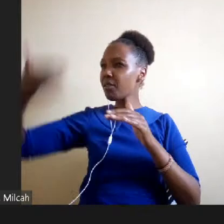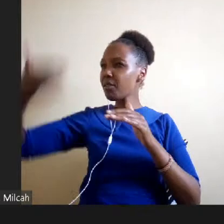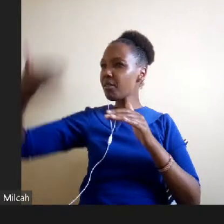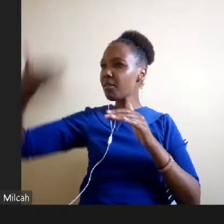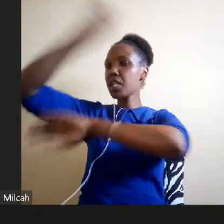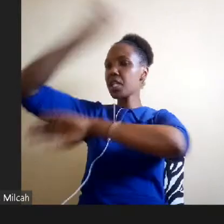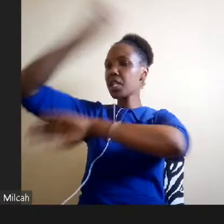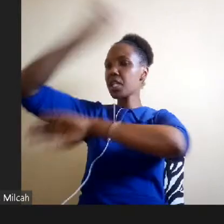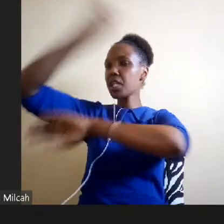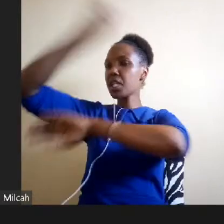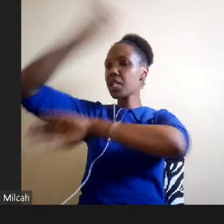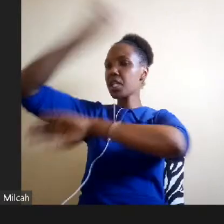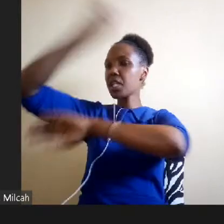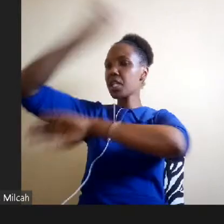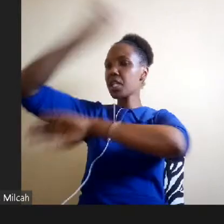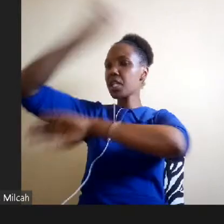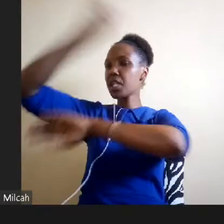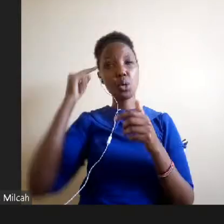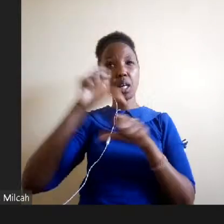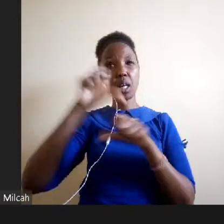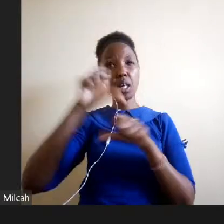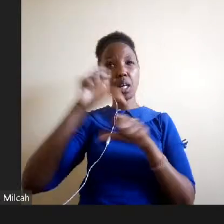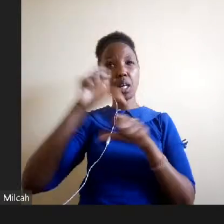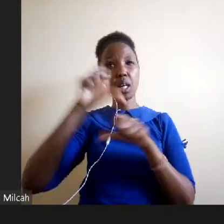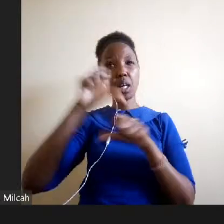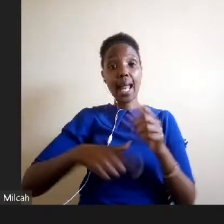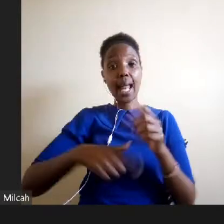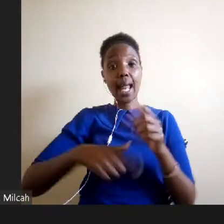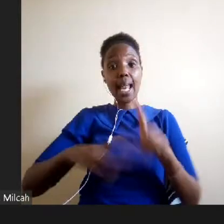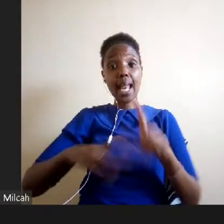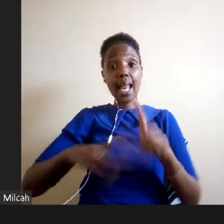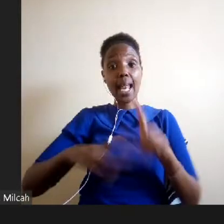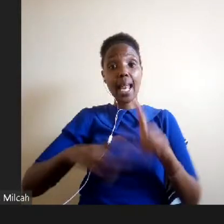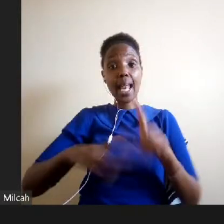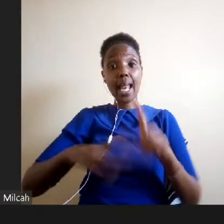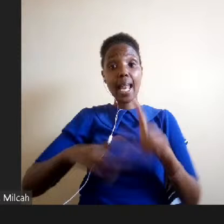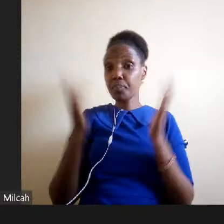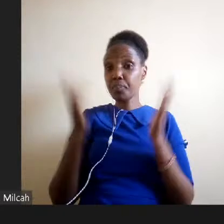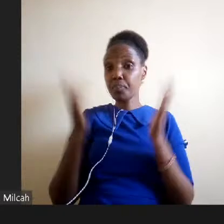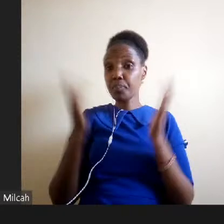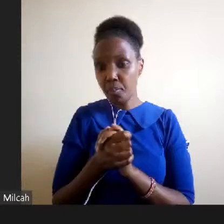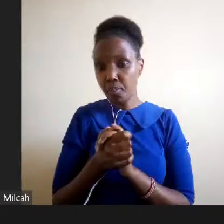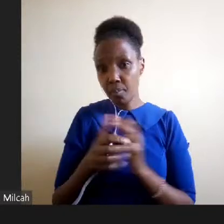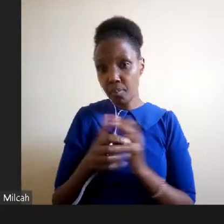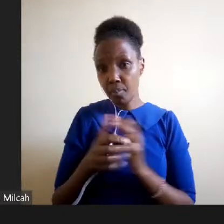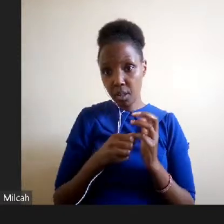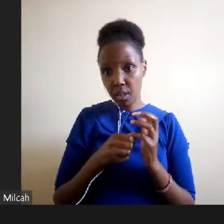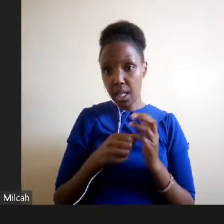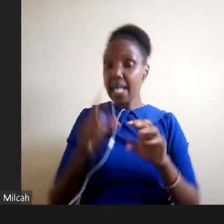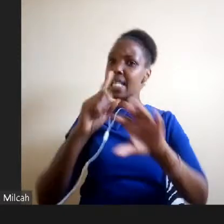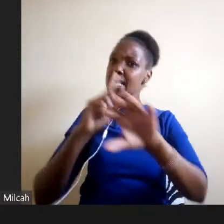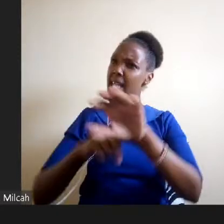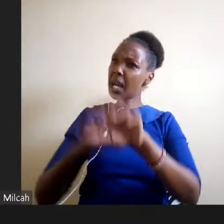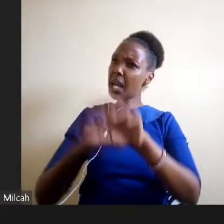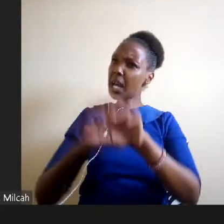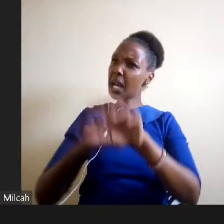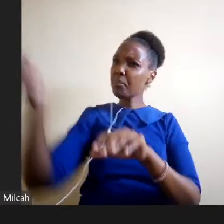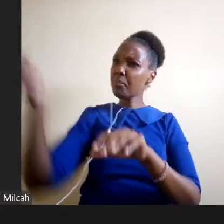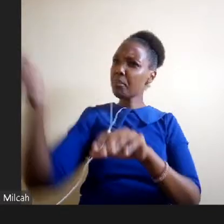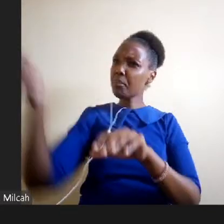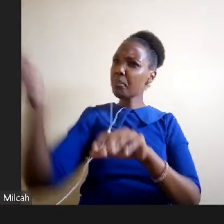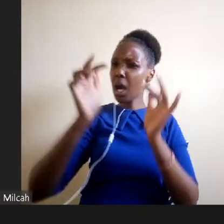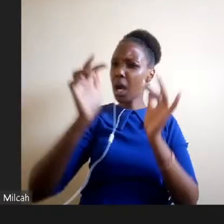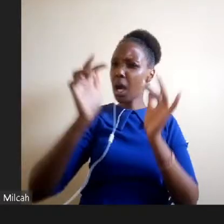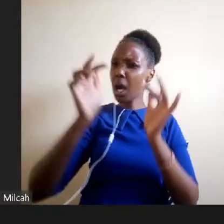of content that they have been posting online, going incognito helps them come up with a strategy. When they come back online, then they can